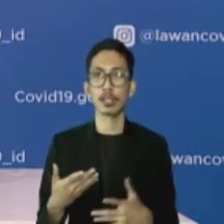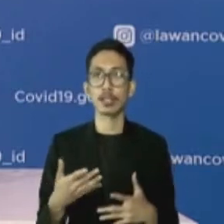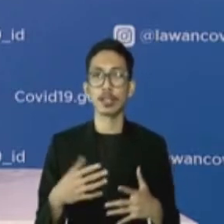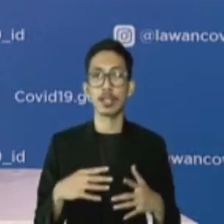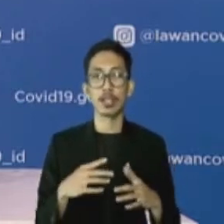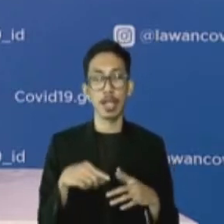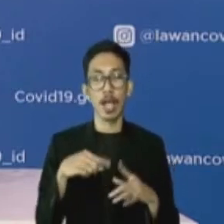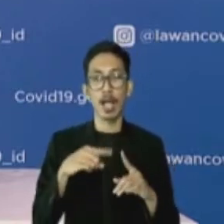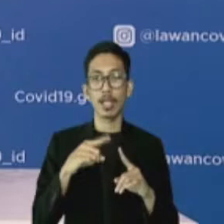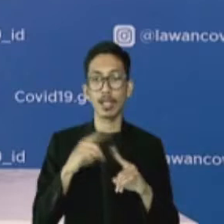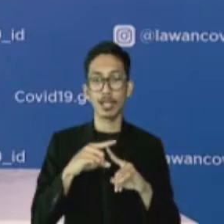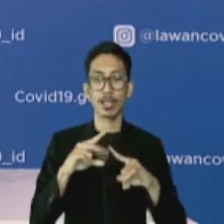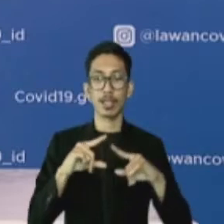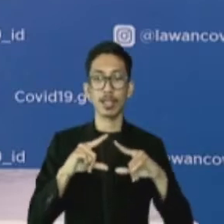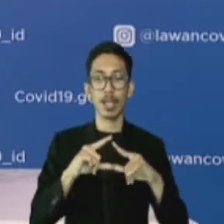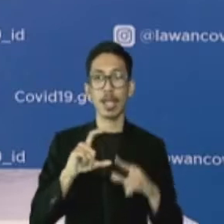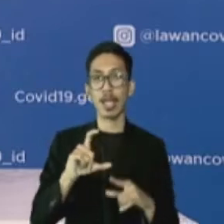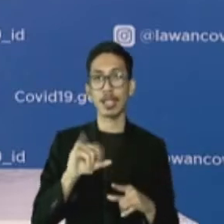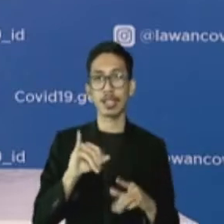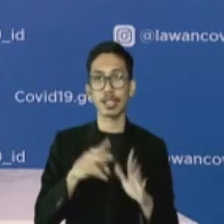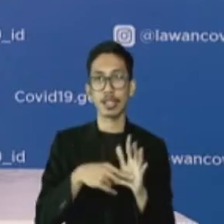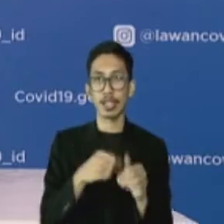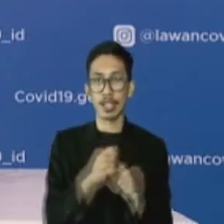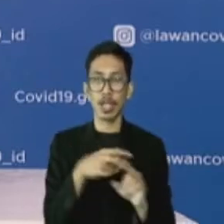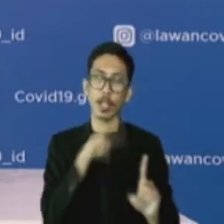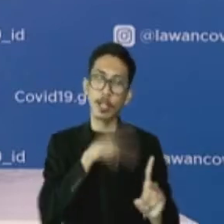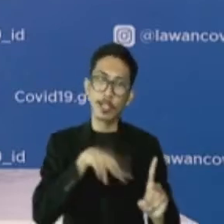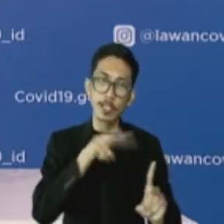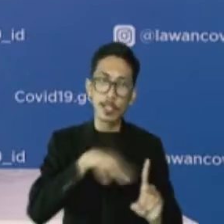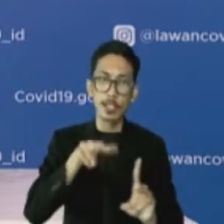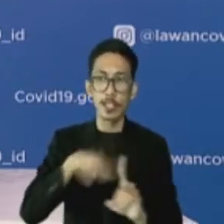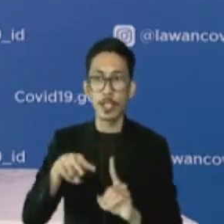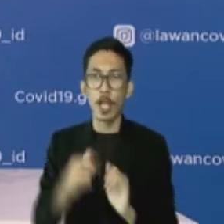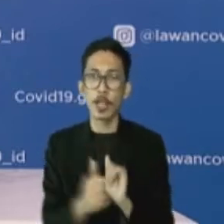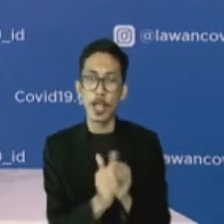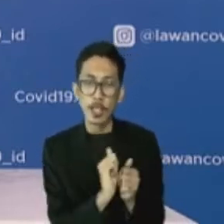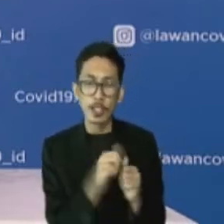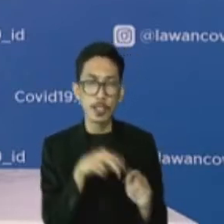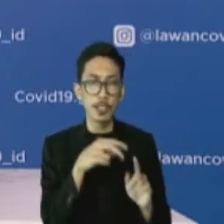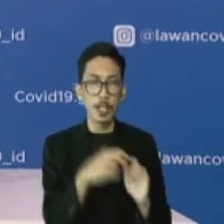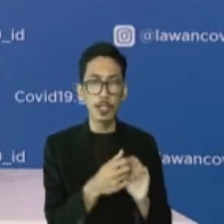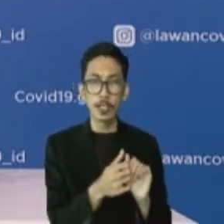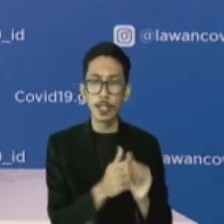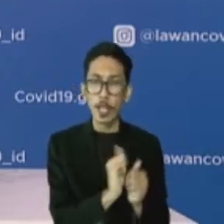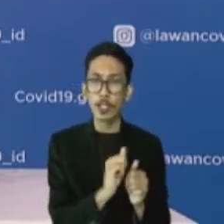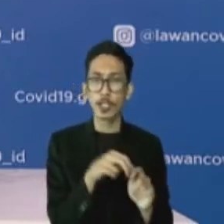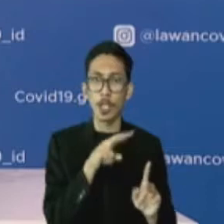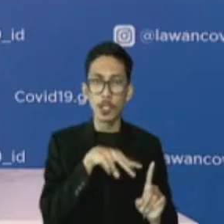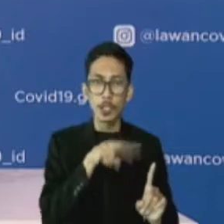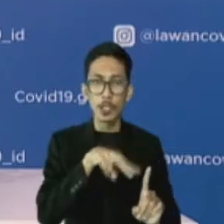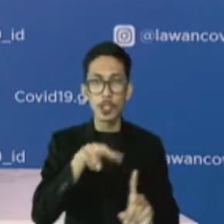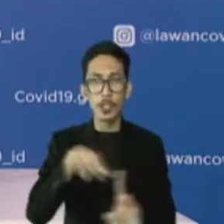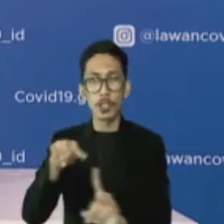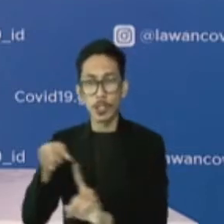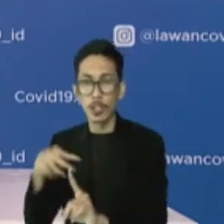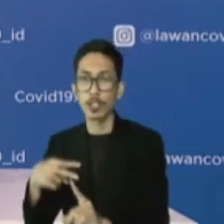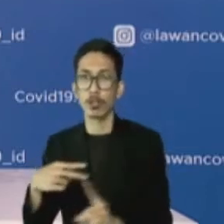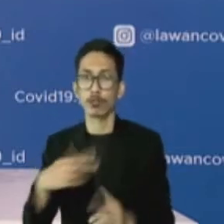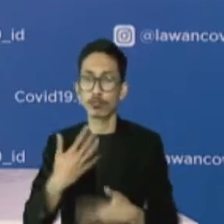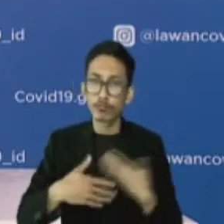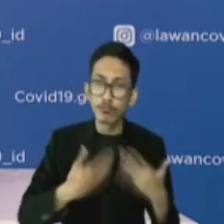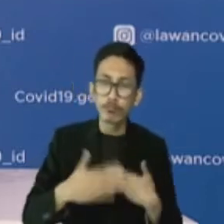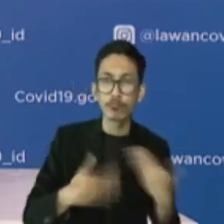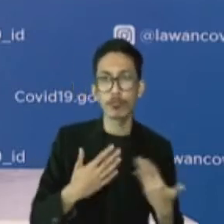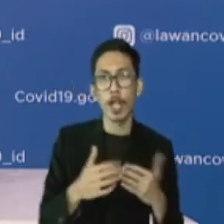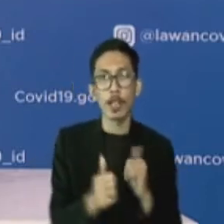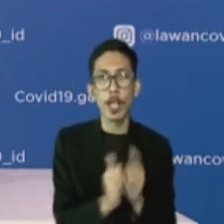and epidemiological investigations to find out the source of the pattern of spread. So far, the Ministry of